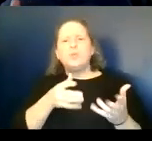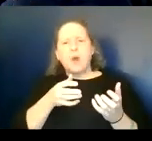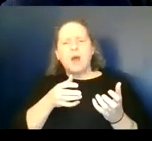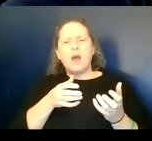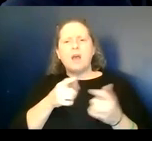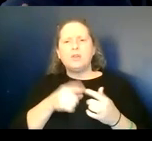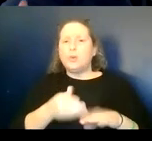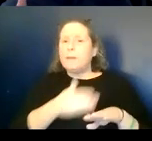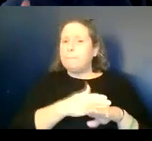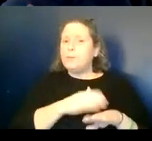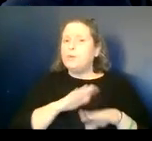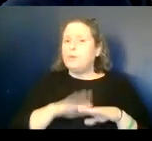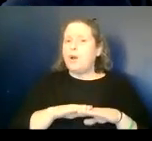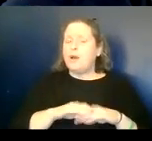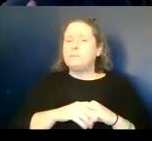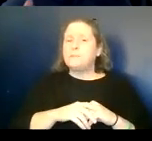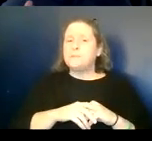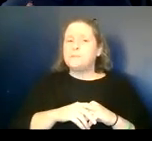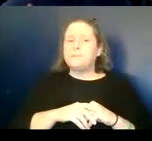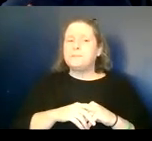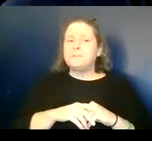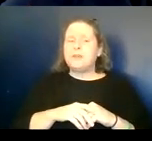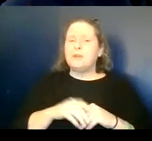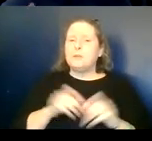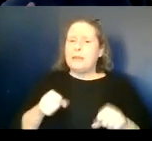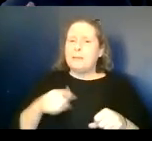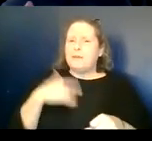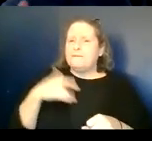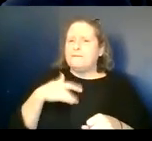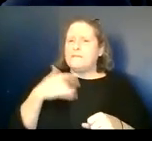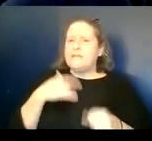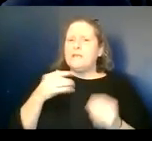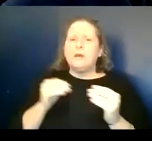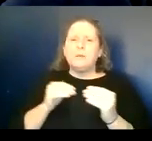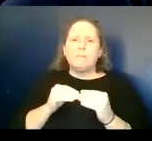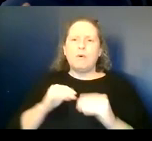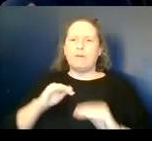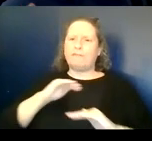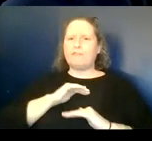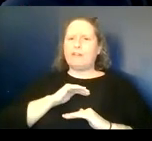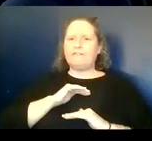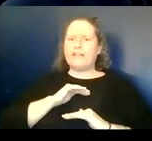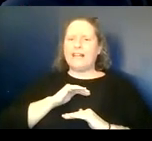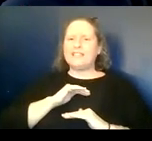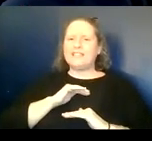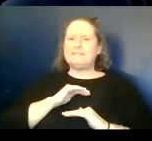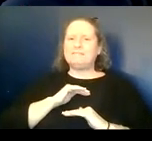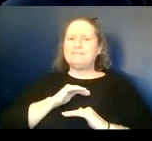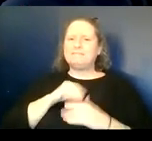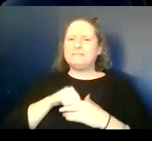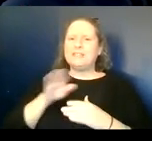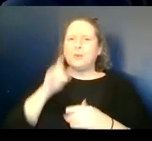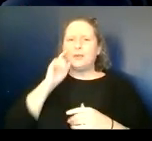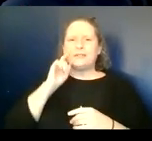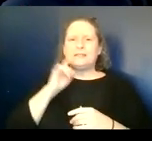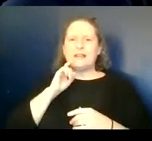improve on in feeling more fulfilled in your